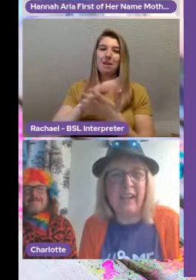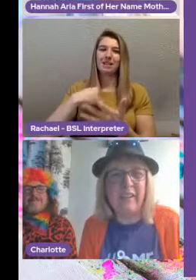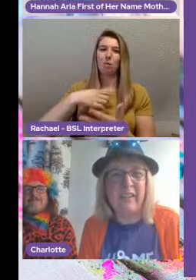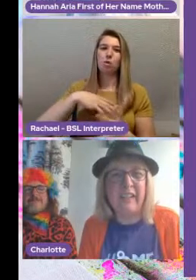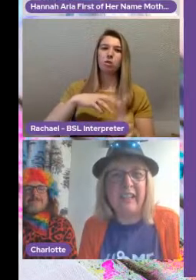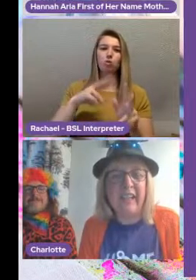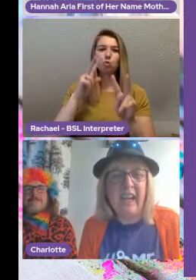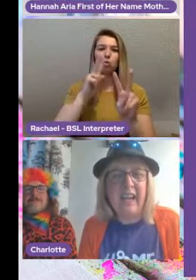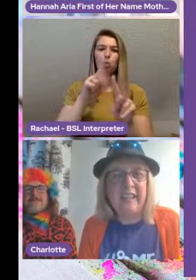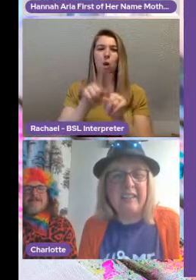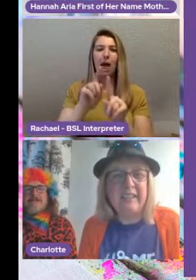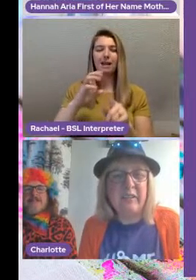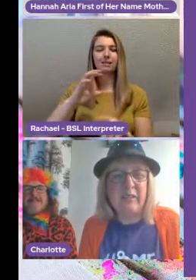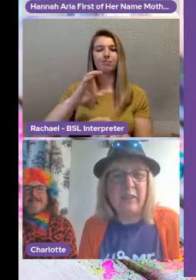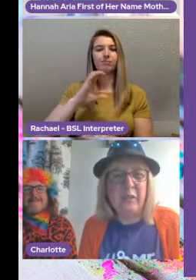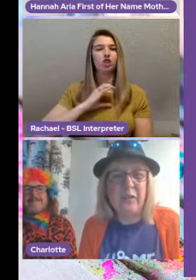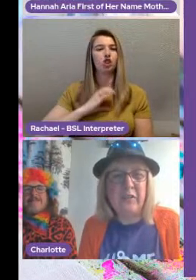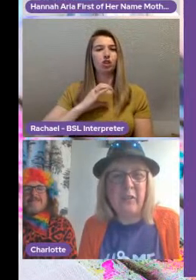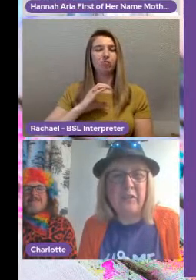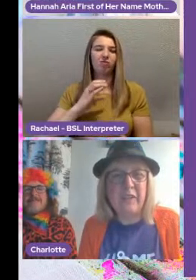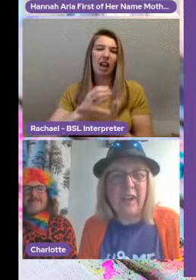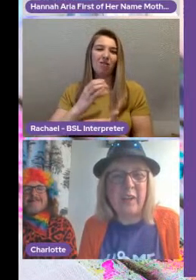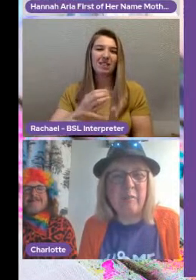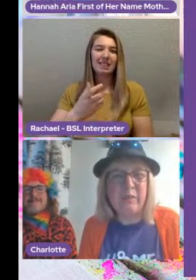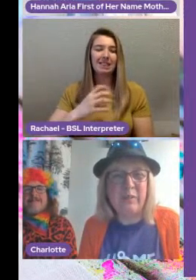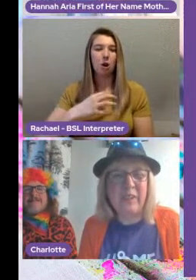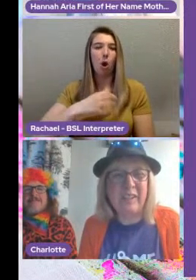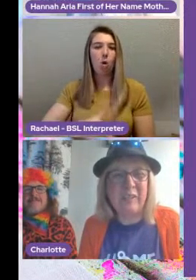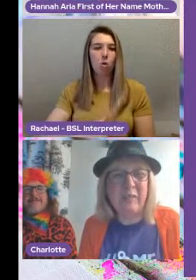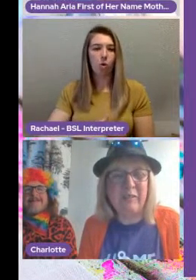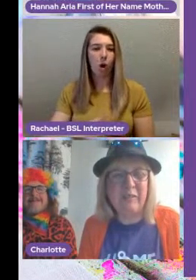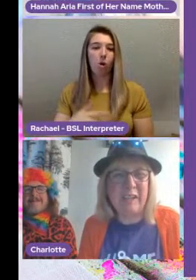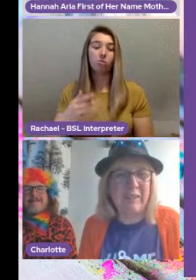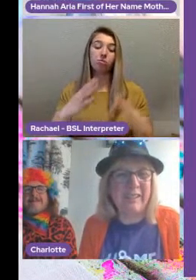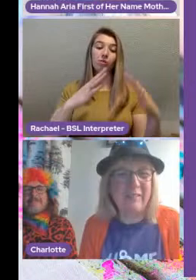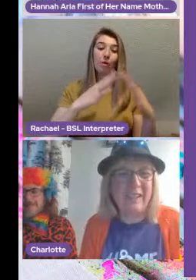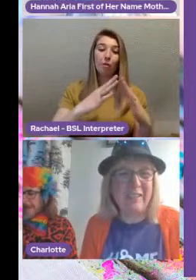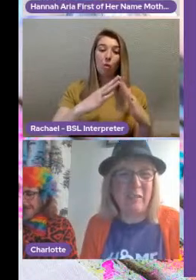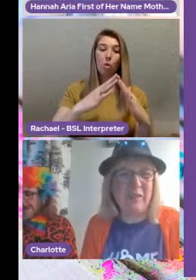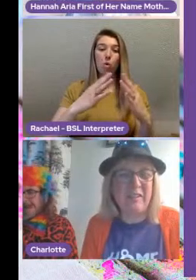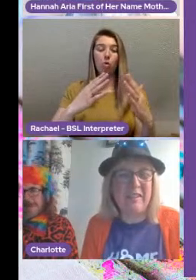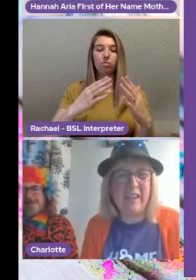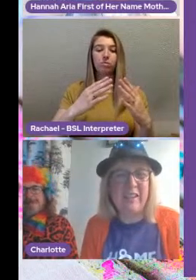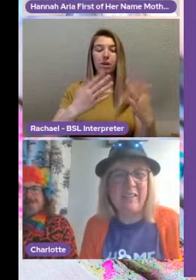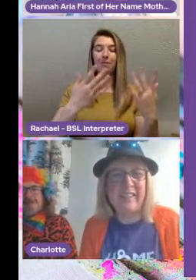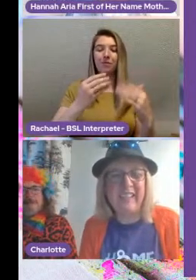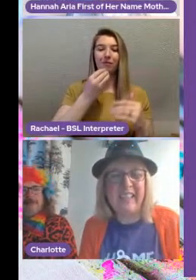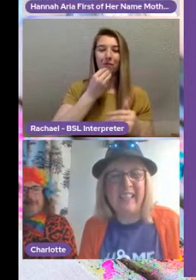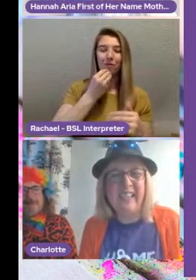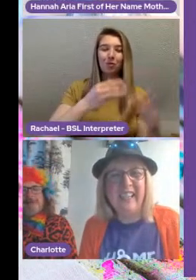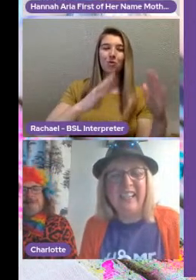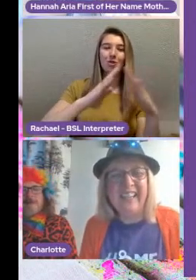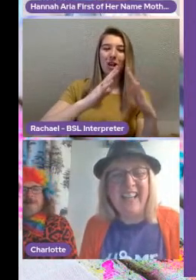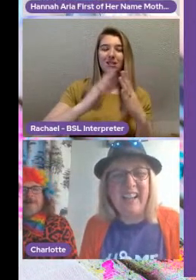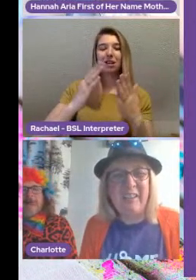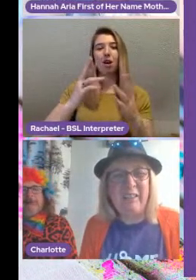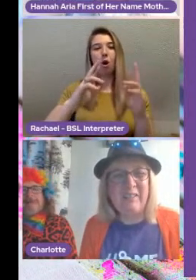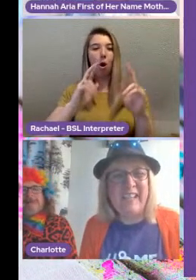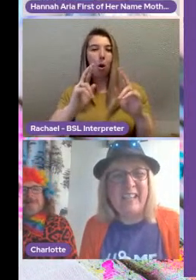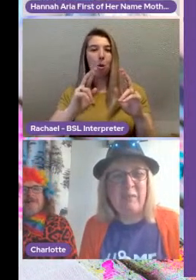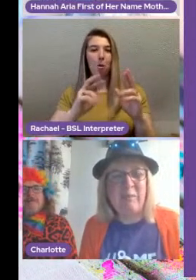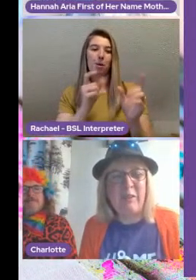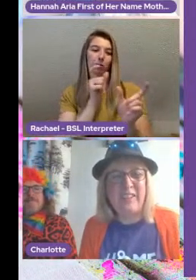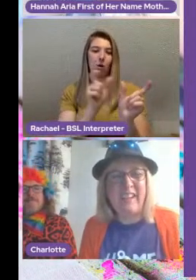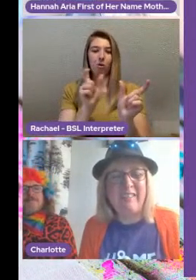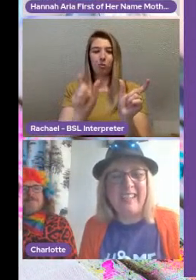charity logo. And food, shelter, and hope were the favourite words I wanted to use. Yeah, that